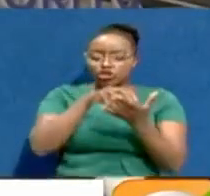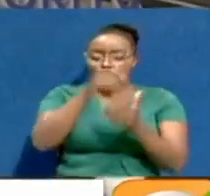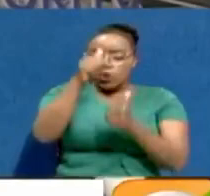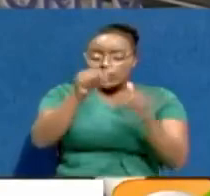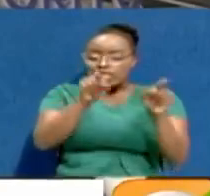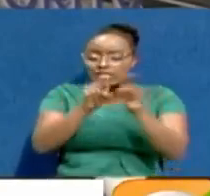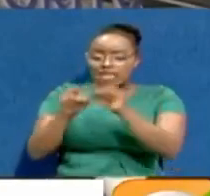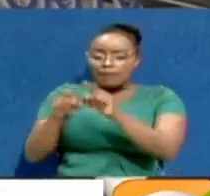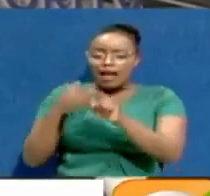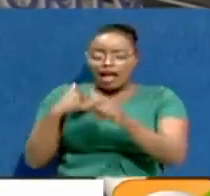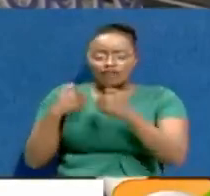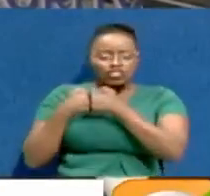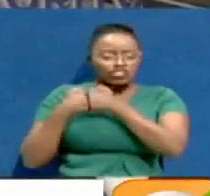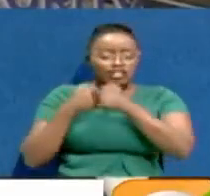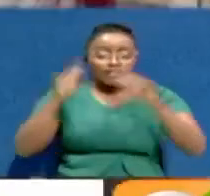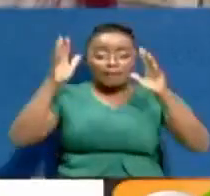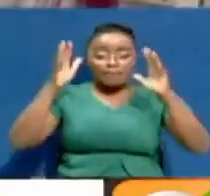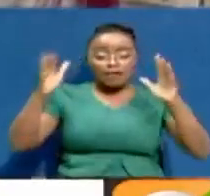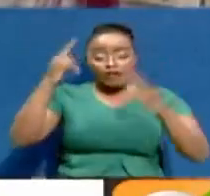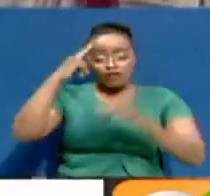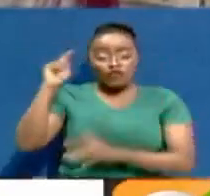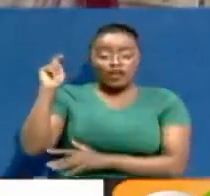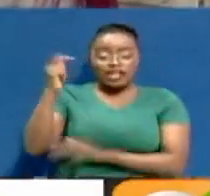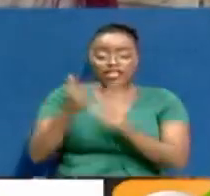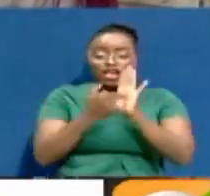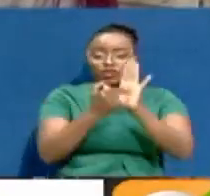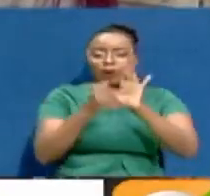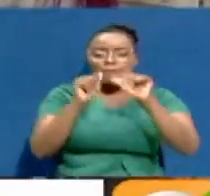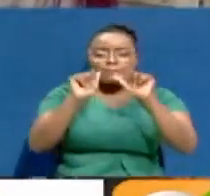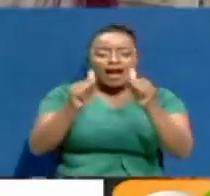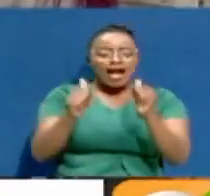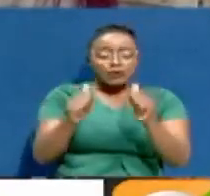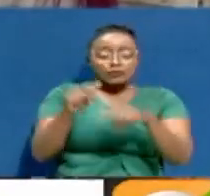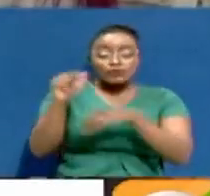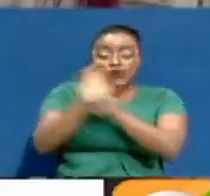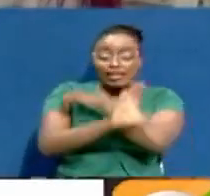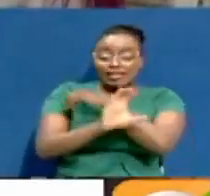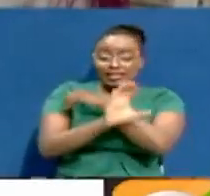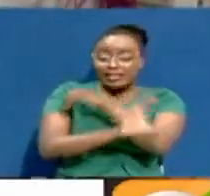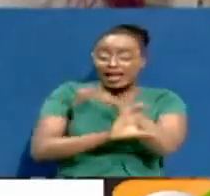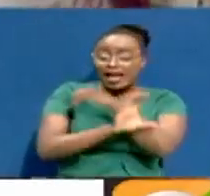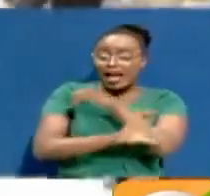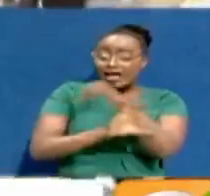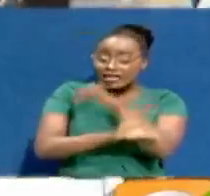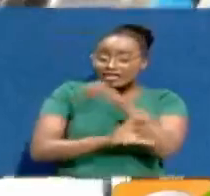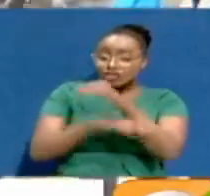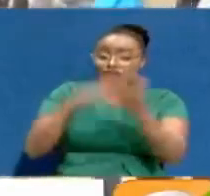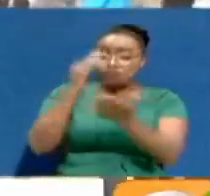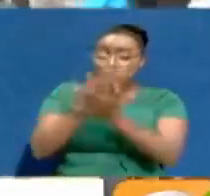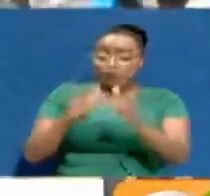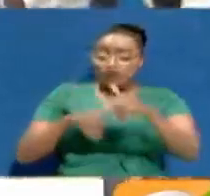that is still a formidable challenge for the country. It shows that it is not yet time for the country to let its guard down.